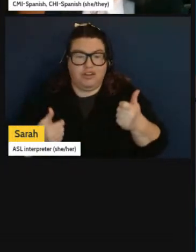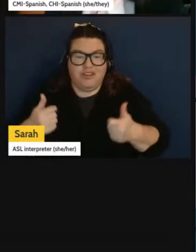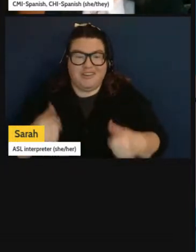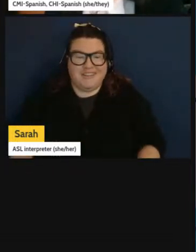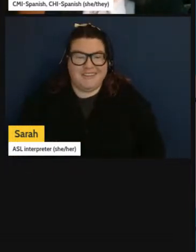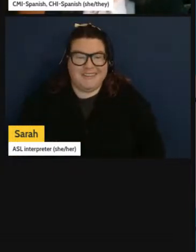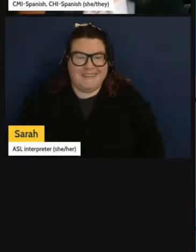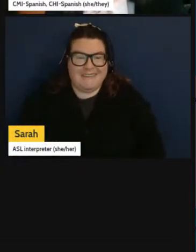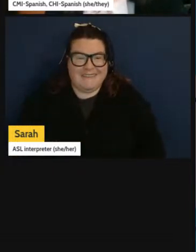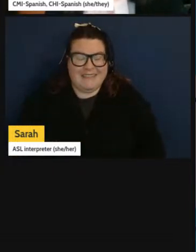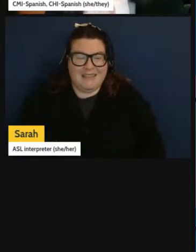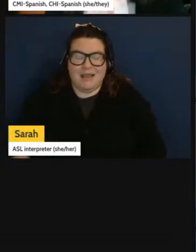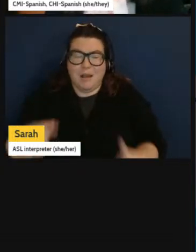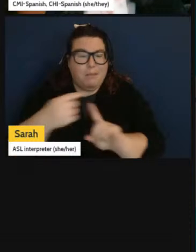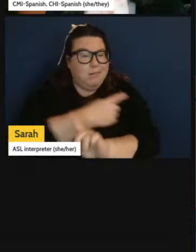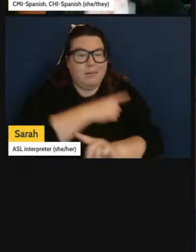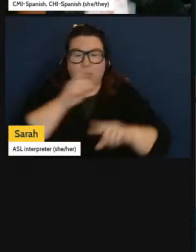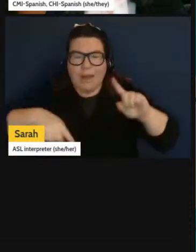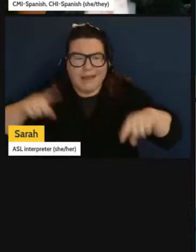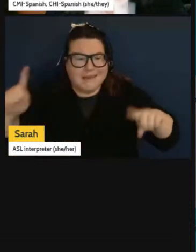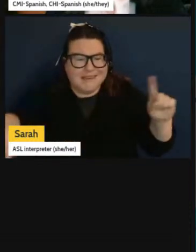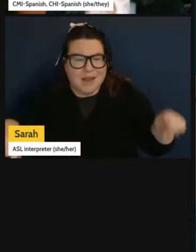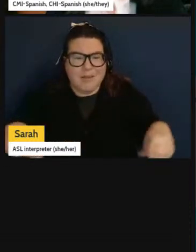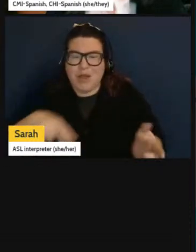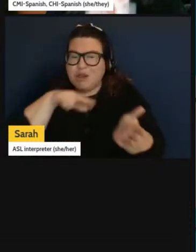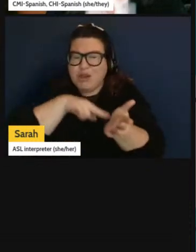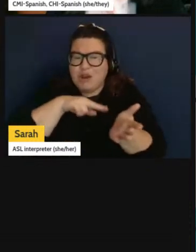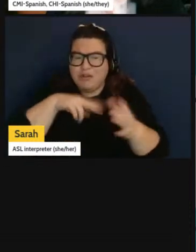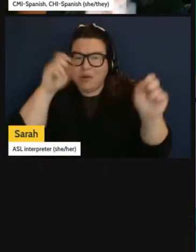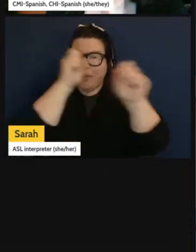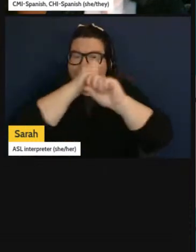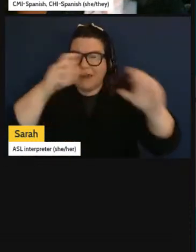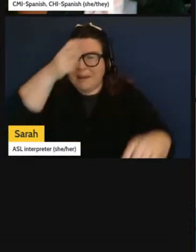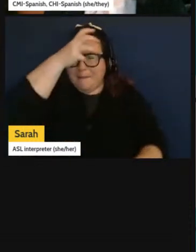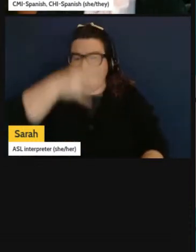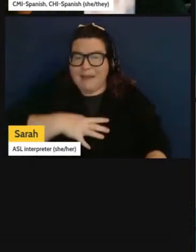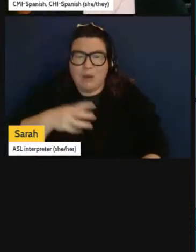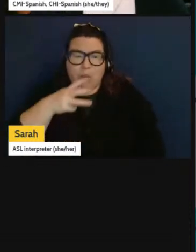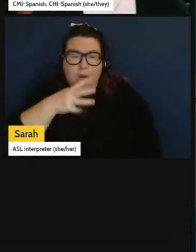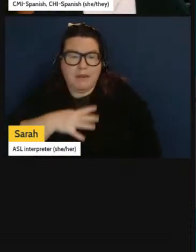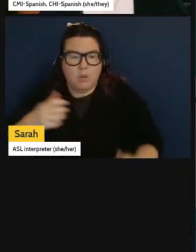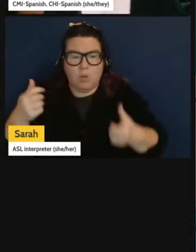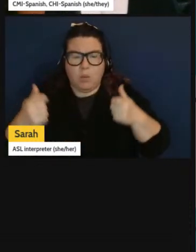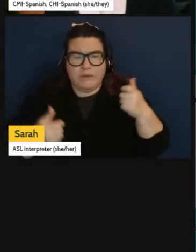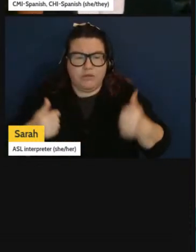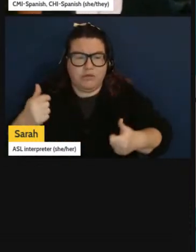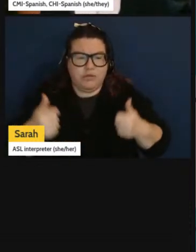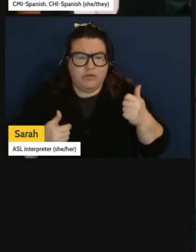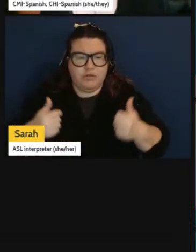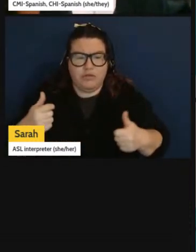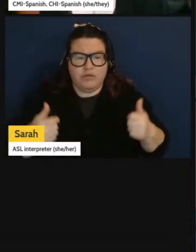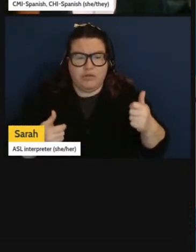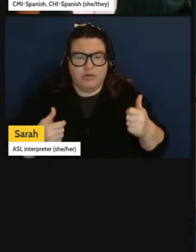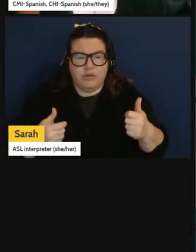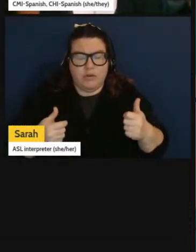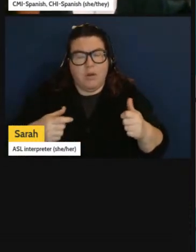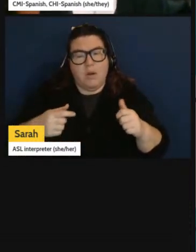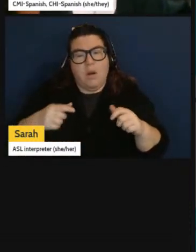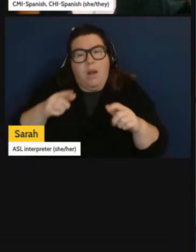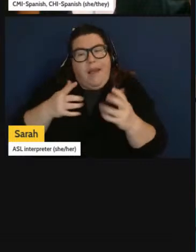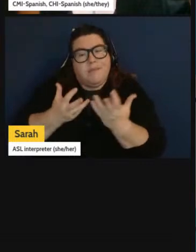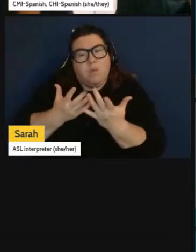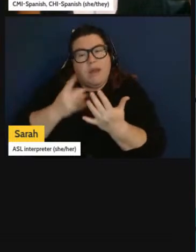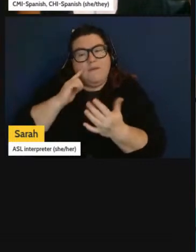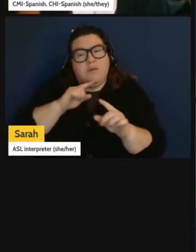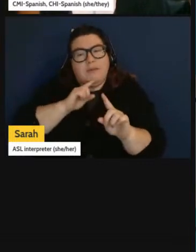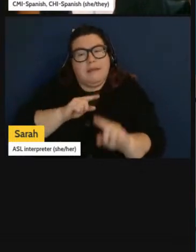It came out of left field, right? Was the nurse you imagined a man or a woman? So while I'm waiting for some responses,